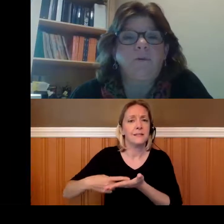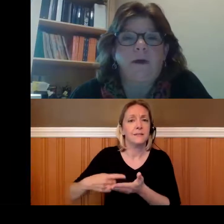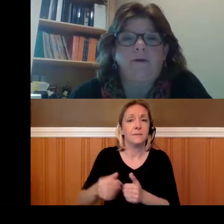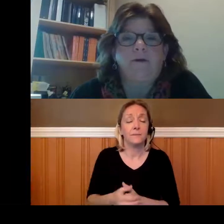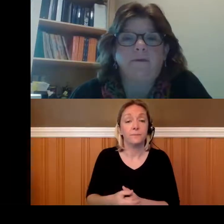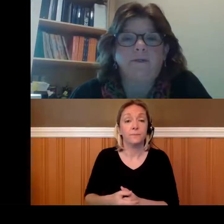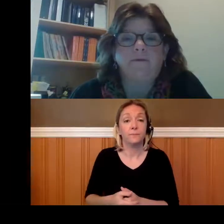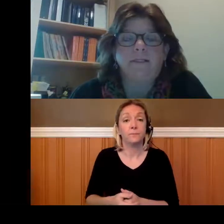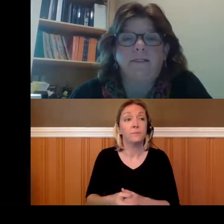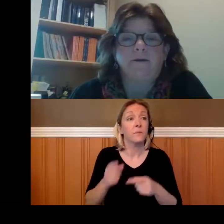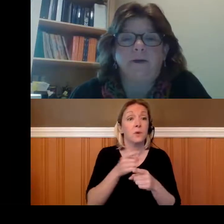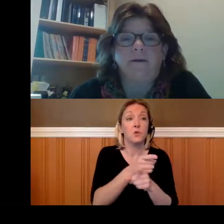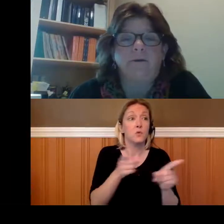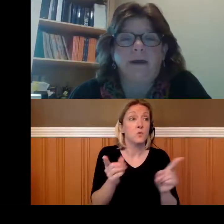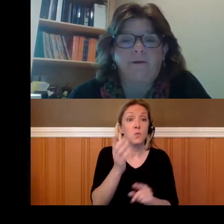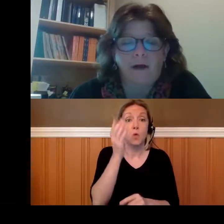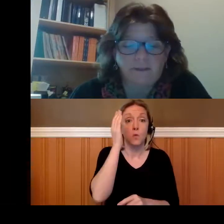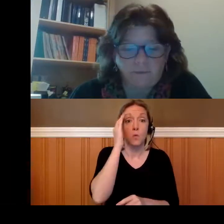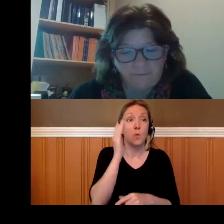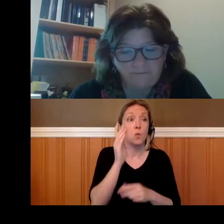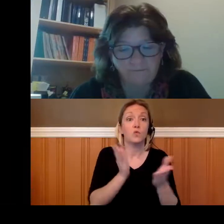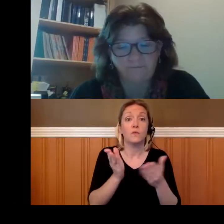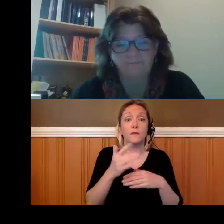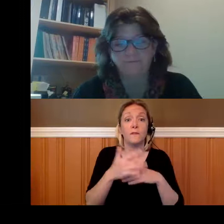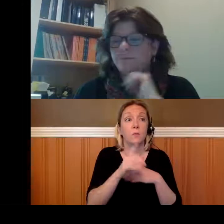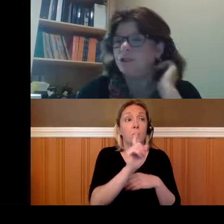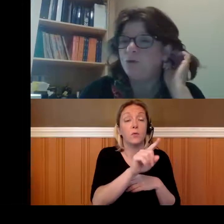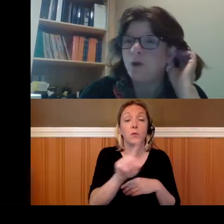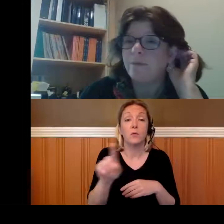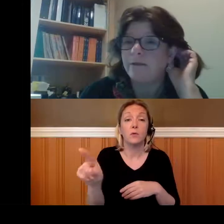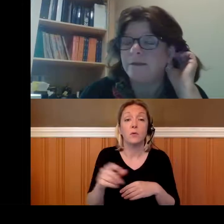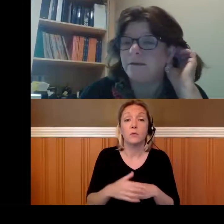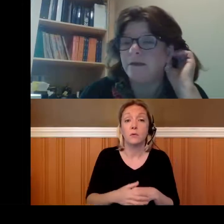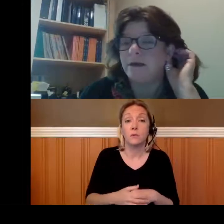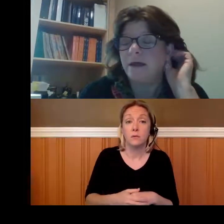the services that are available after high school? Do you know about the